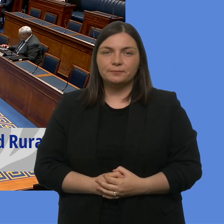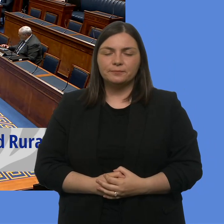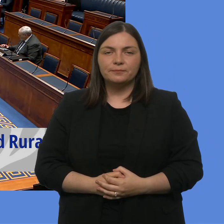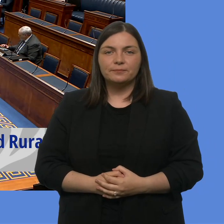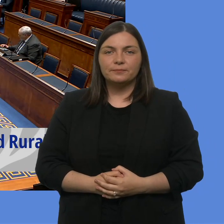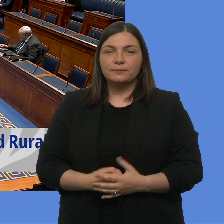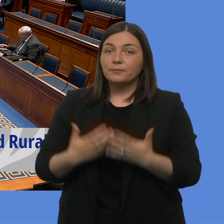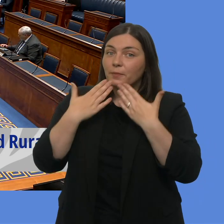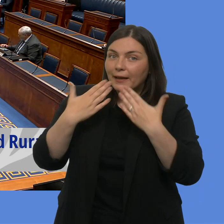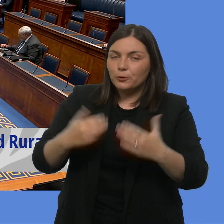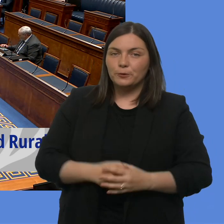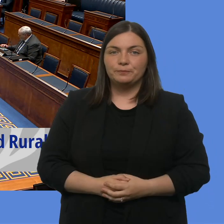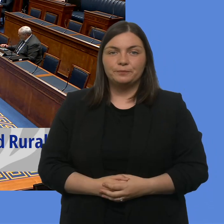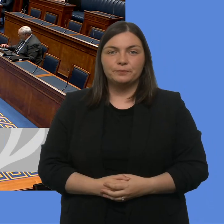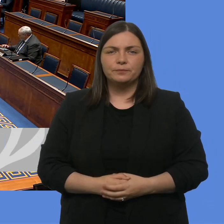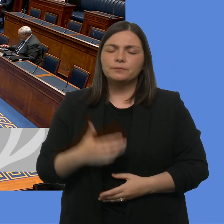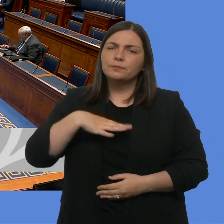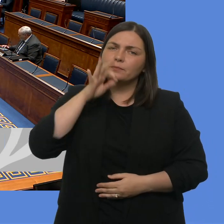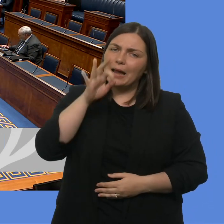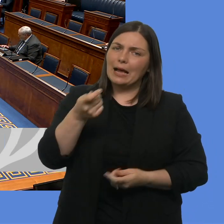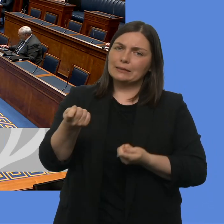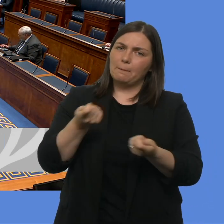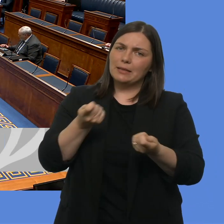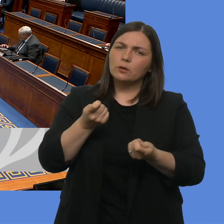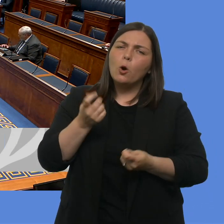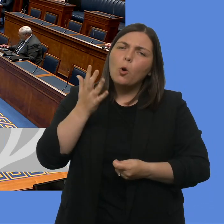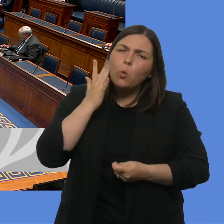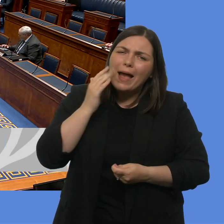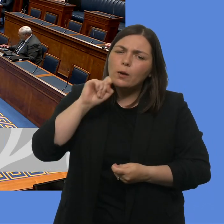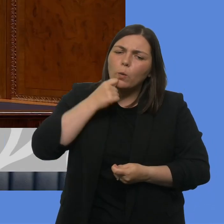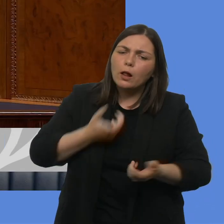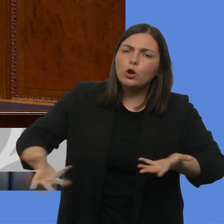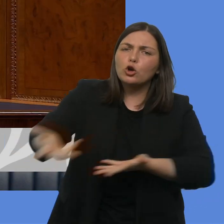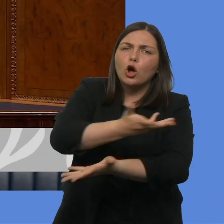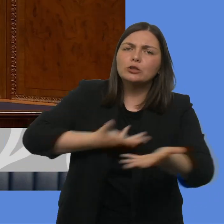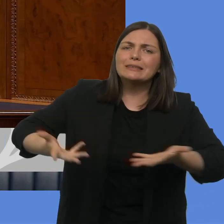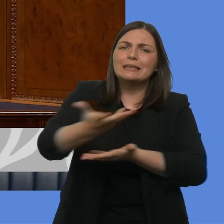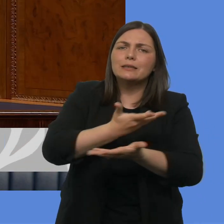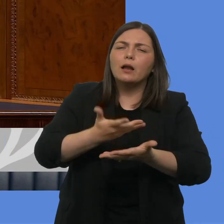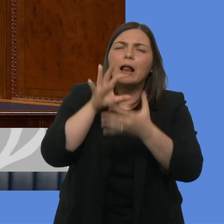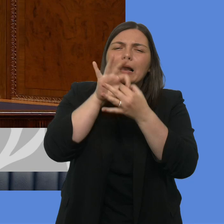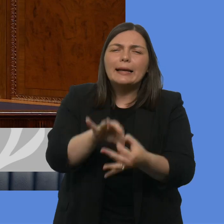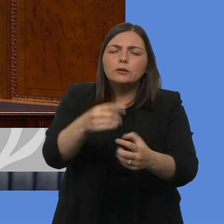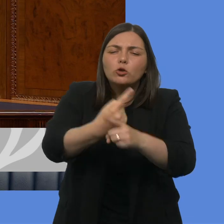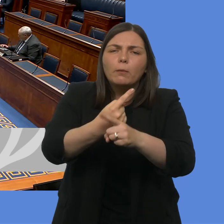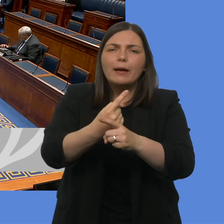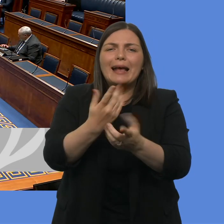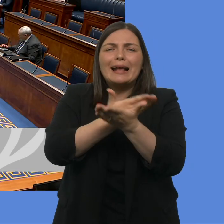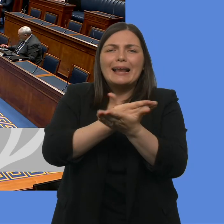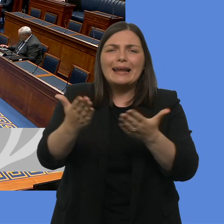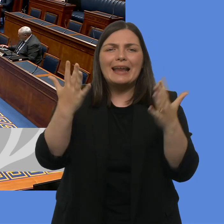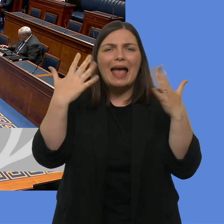Could I ask the Minister when the consultation on the Clean Air Strategy will be published?